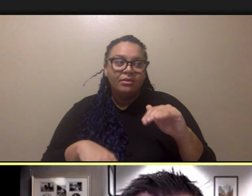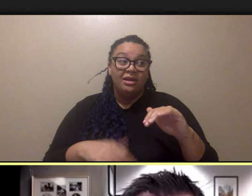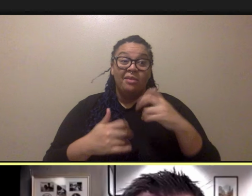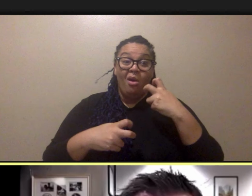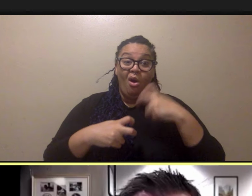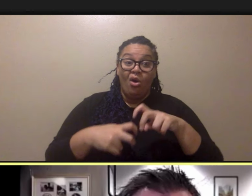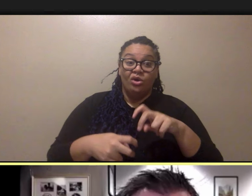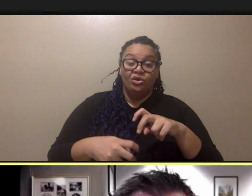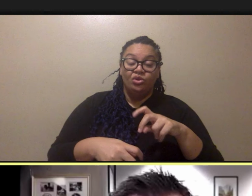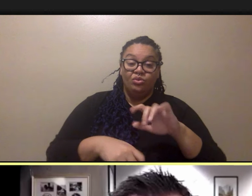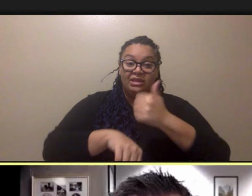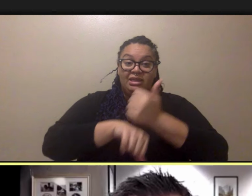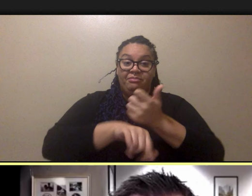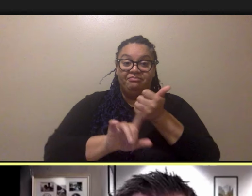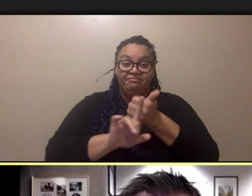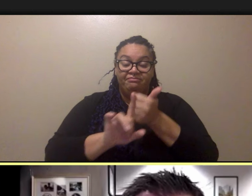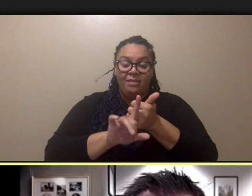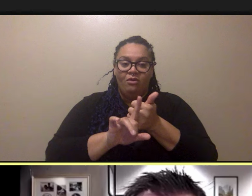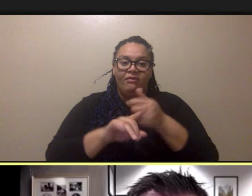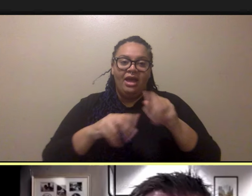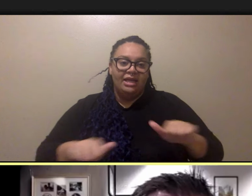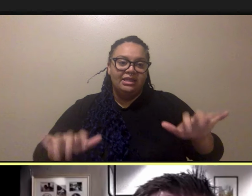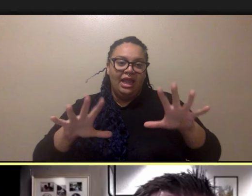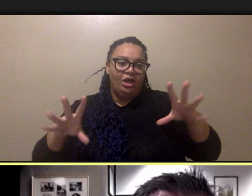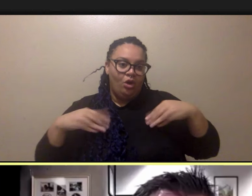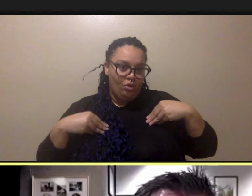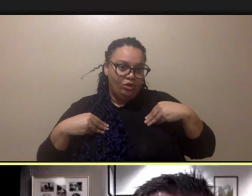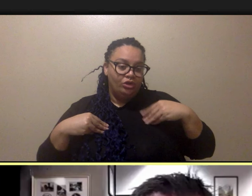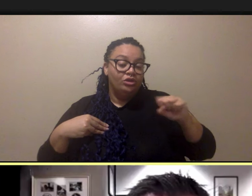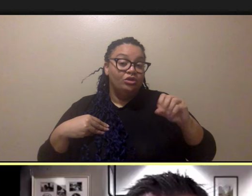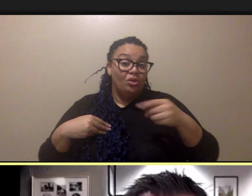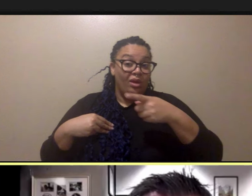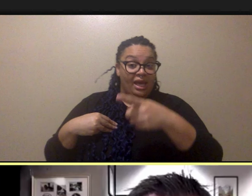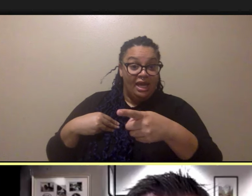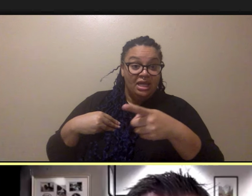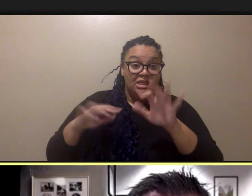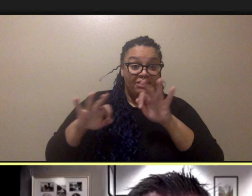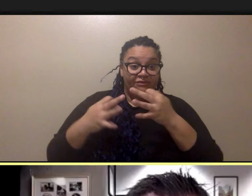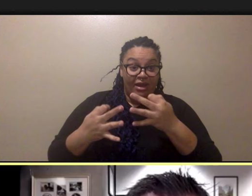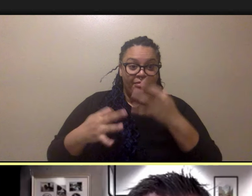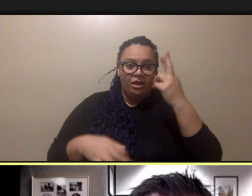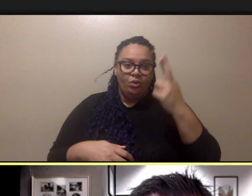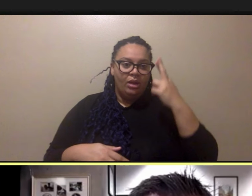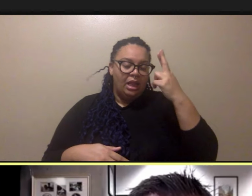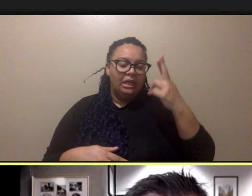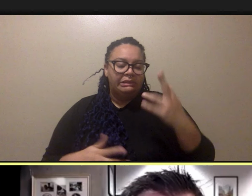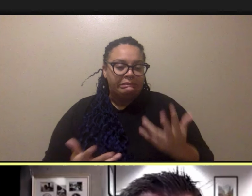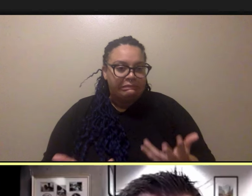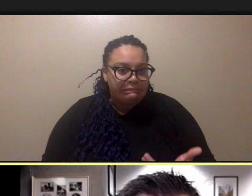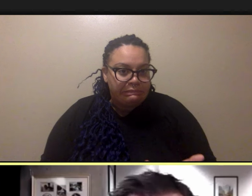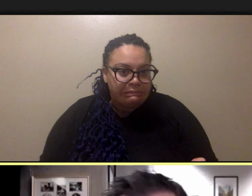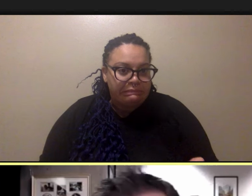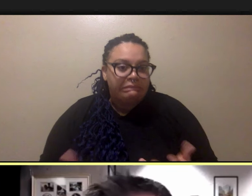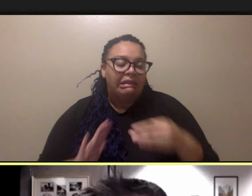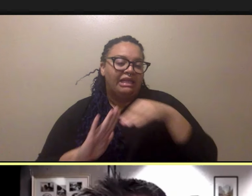so Johnson's descendants would have realized that